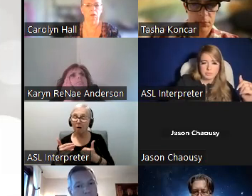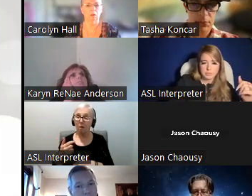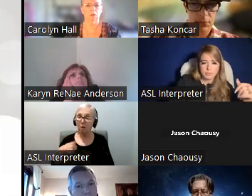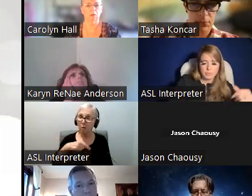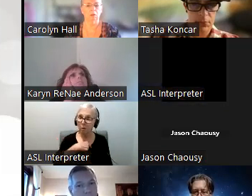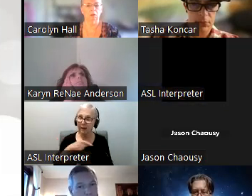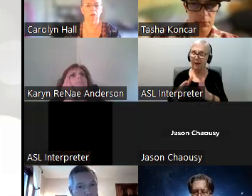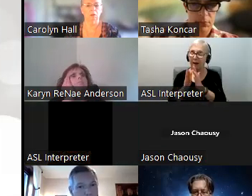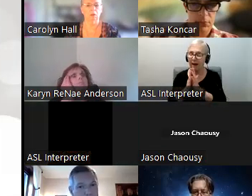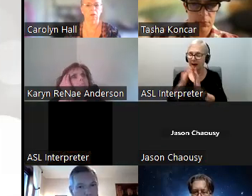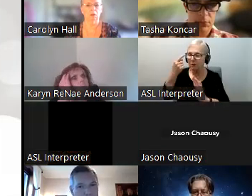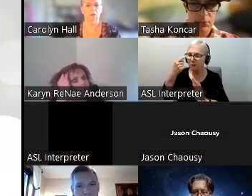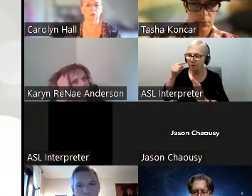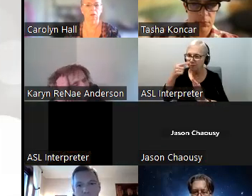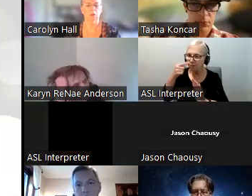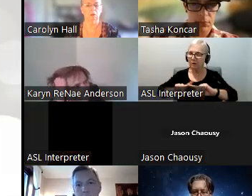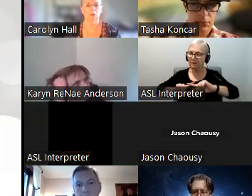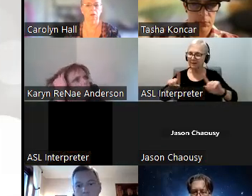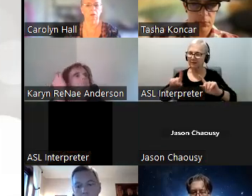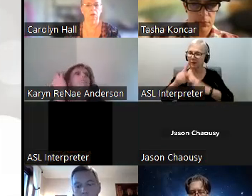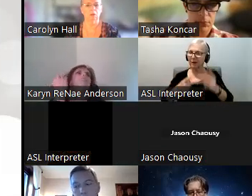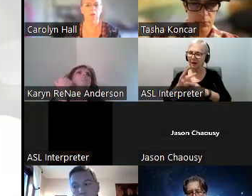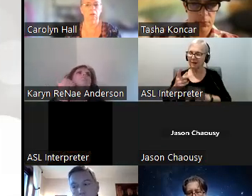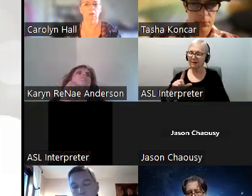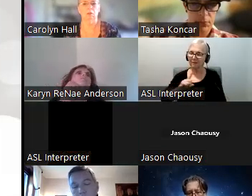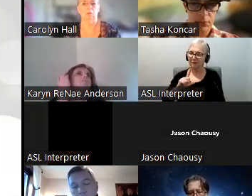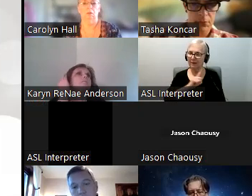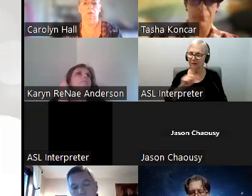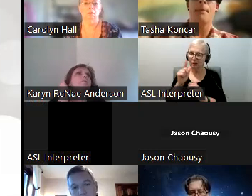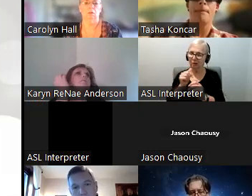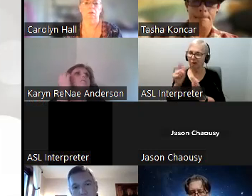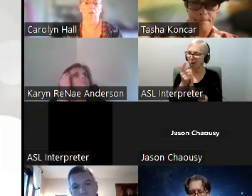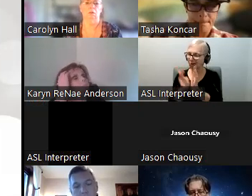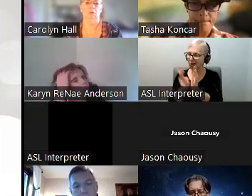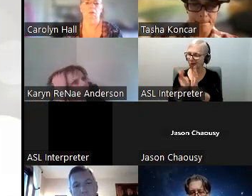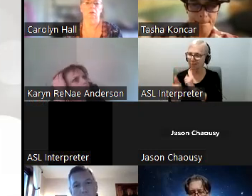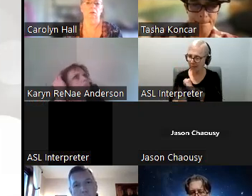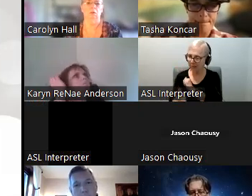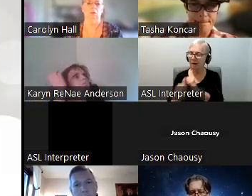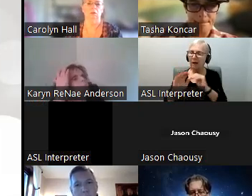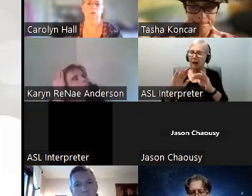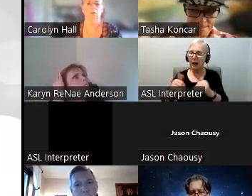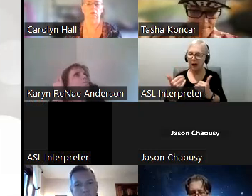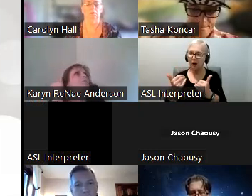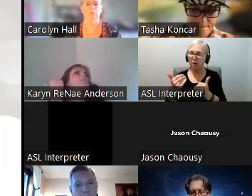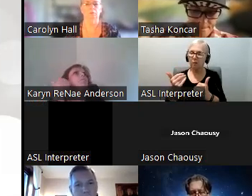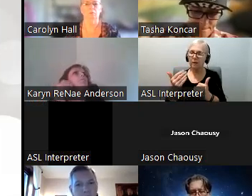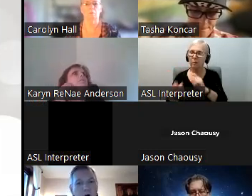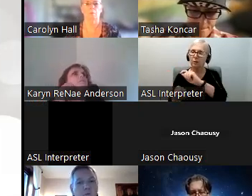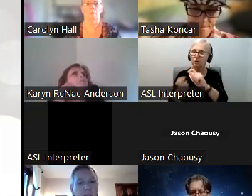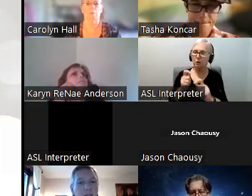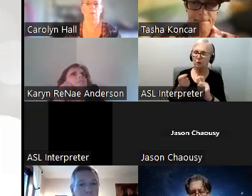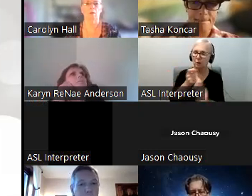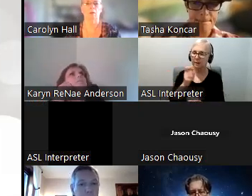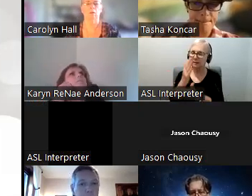ask for different kinds of legislation, and more specifically, how we would change some of